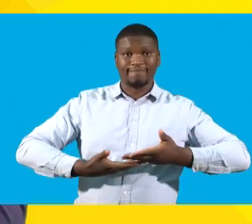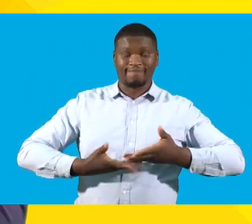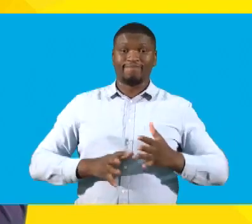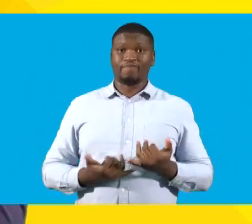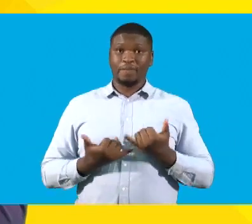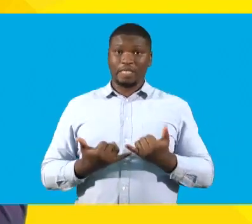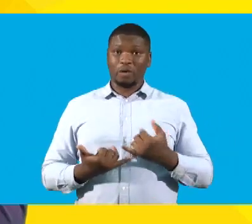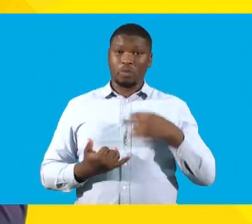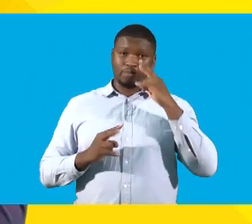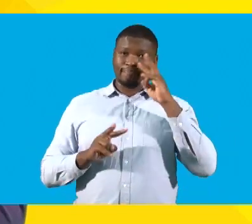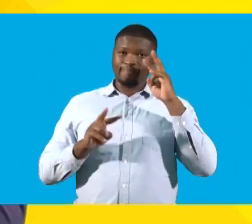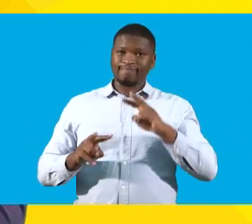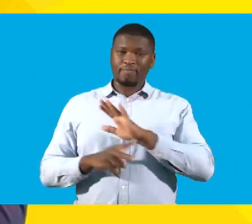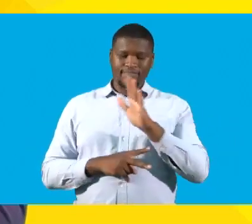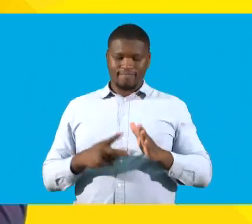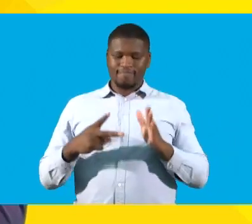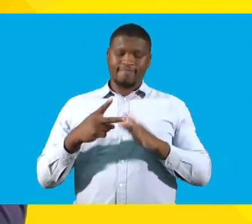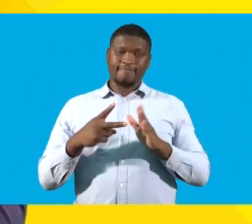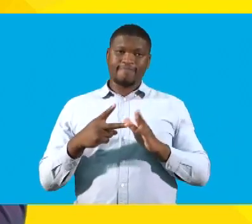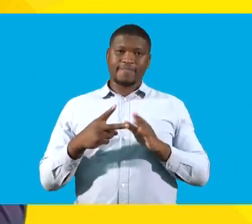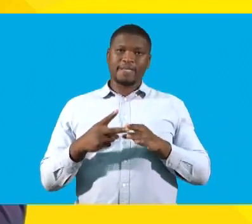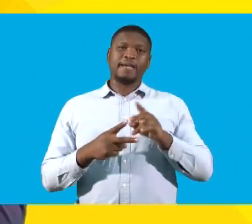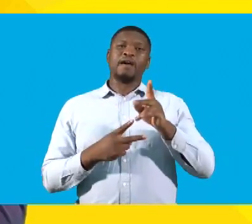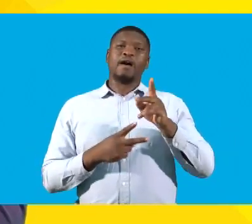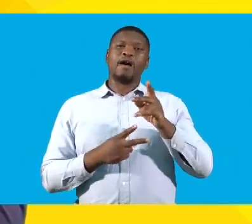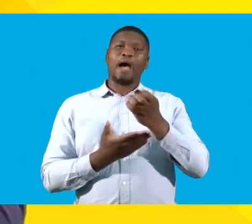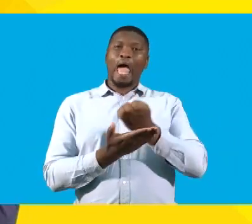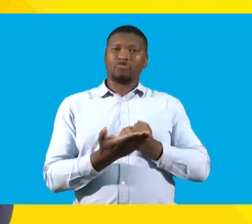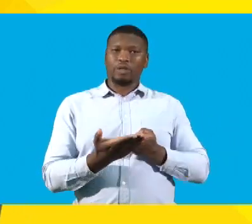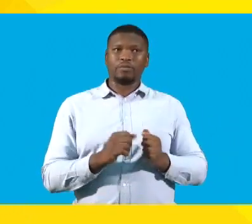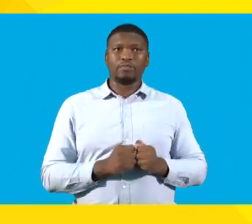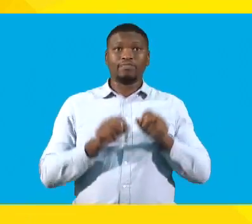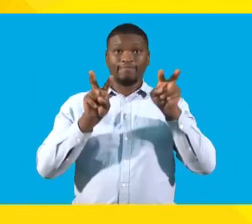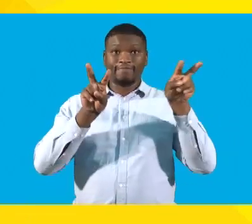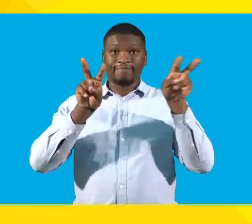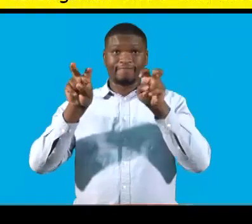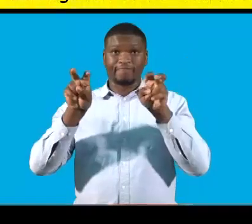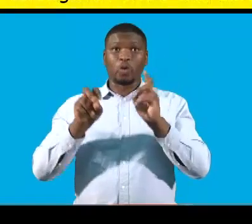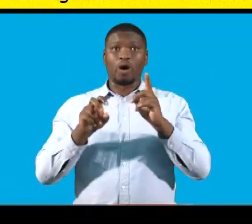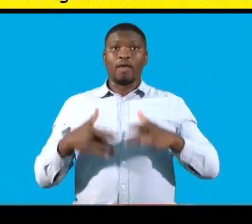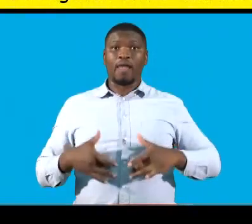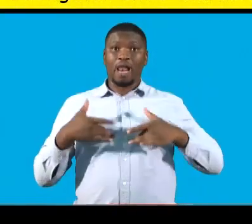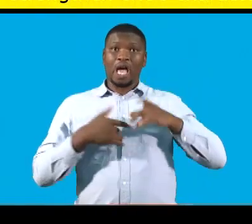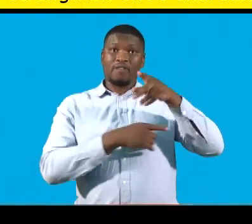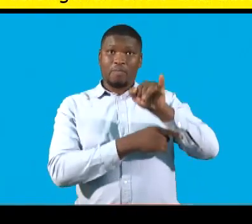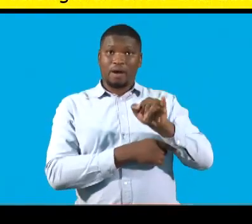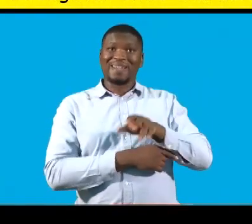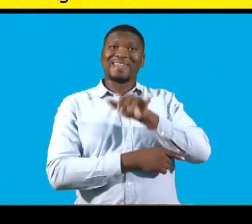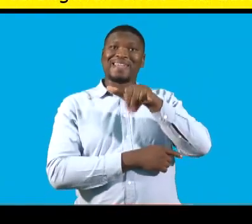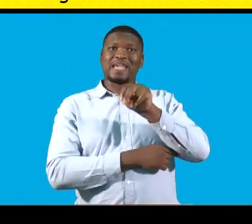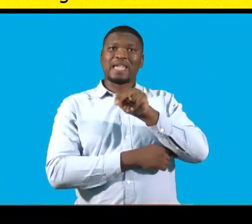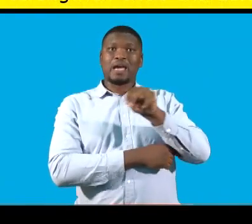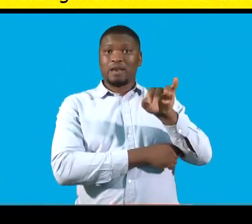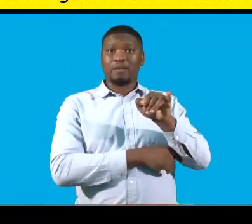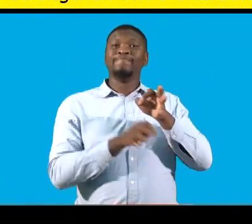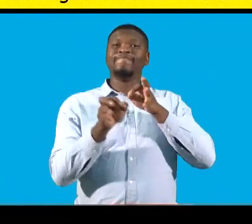Welcome back. Now, let's look at another Life of Pi essay. So, the topic here is, in Life of Pi, Jan